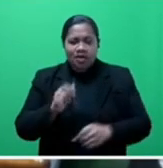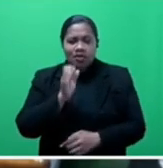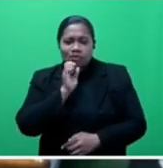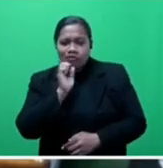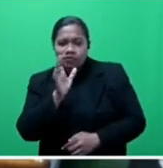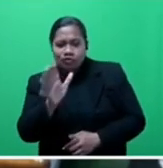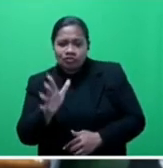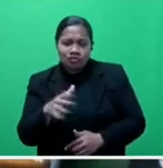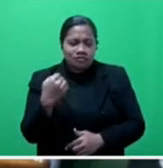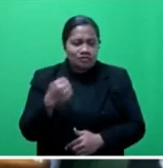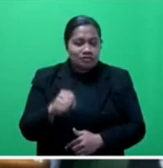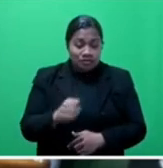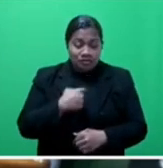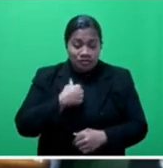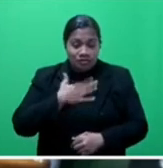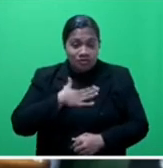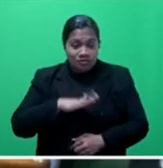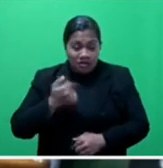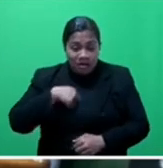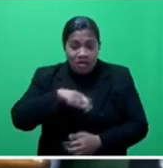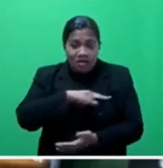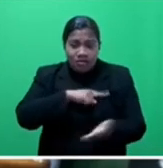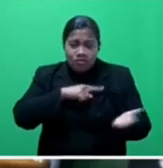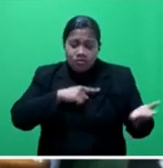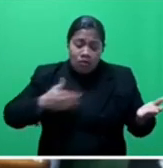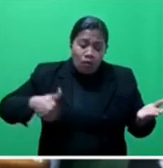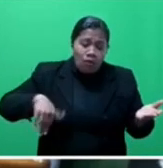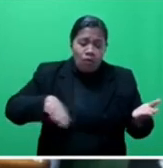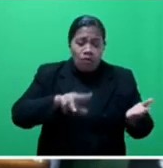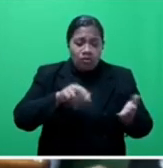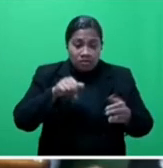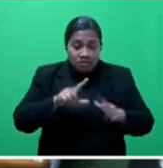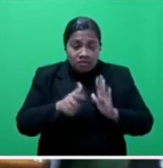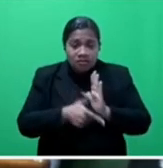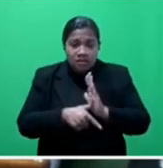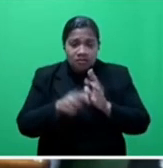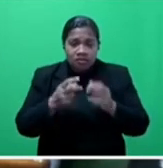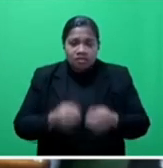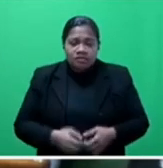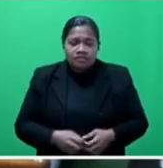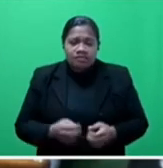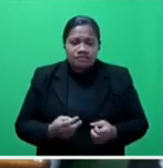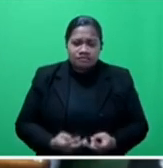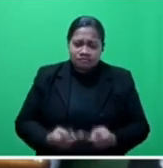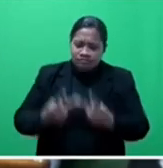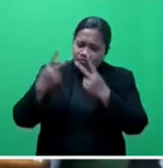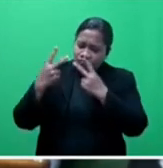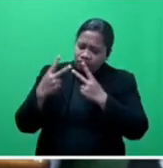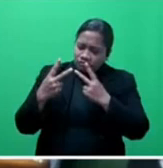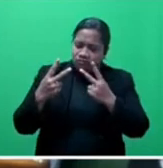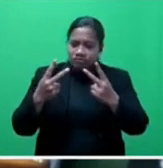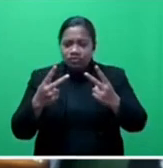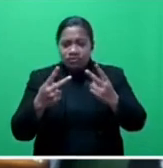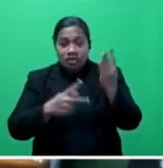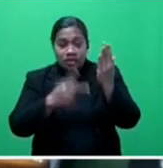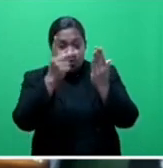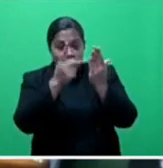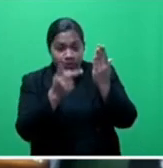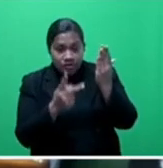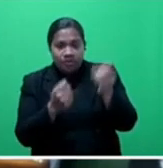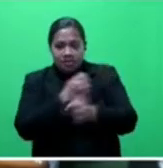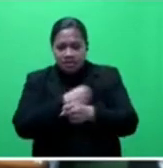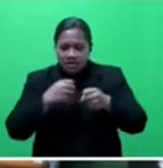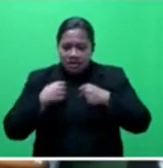I want us all at this time in Fiji's history to reflect on the principles that our forefathers